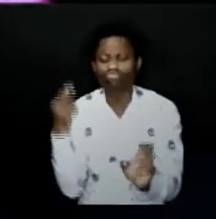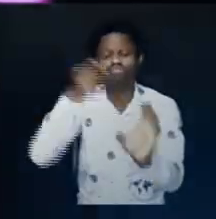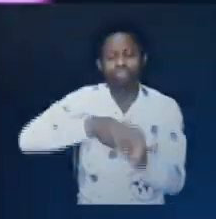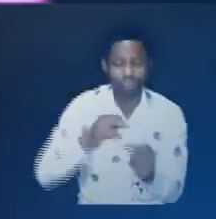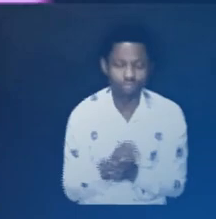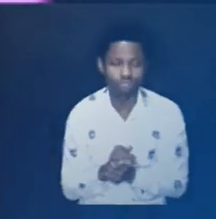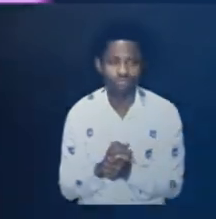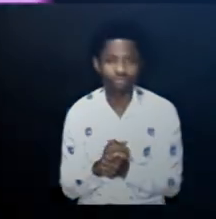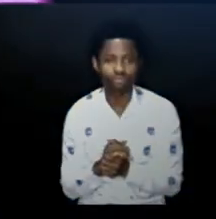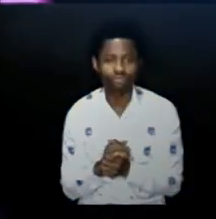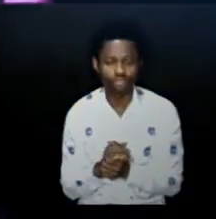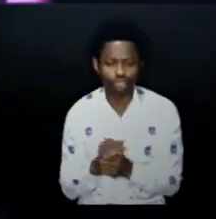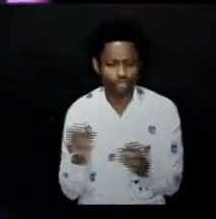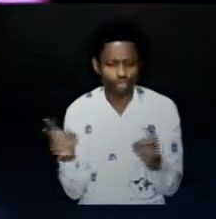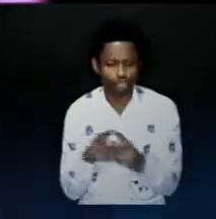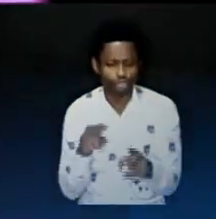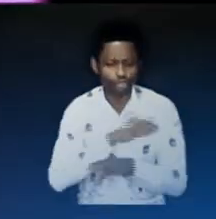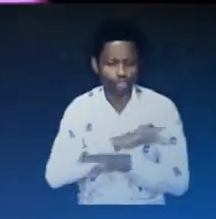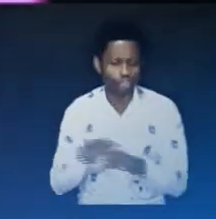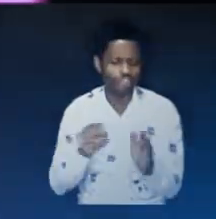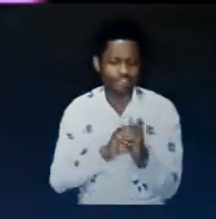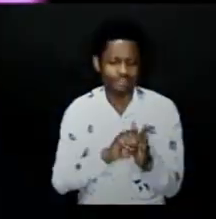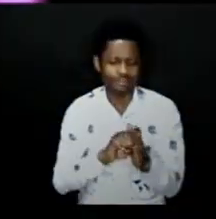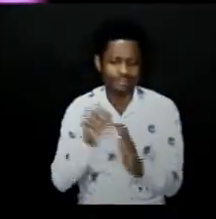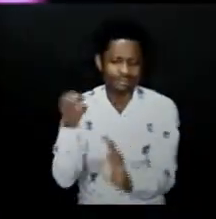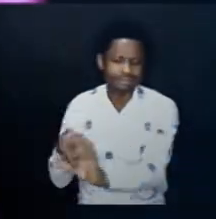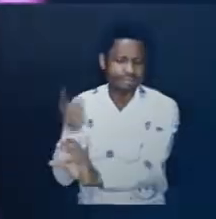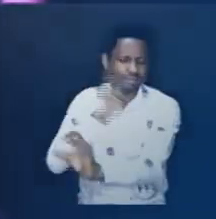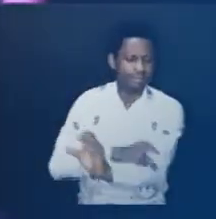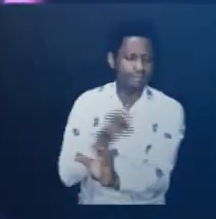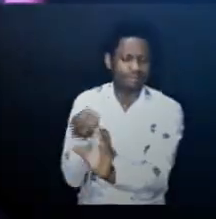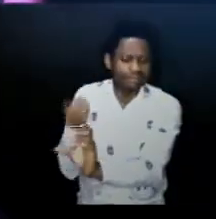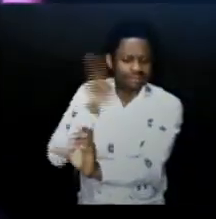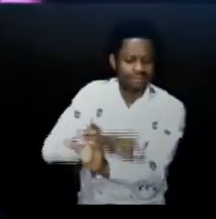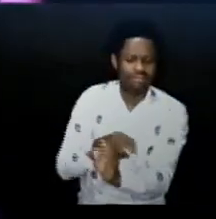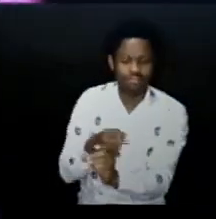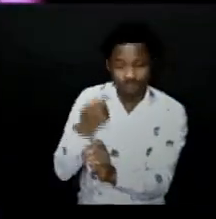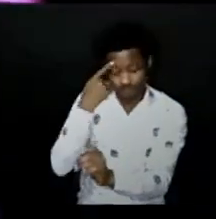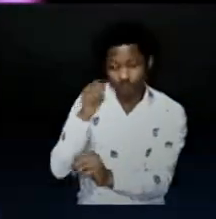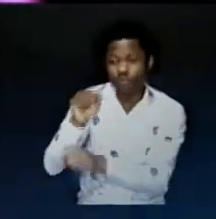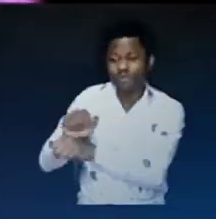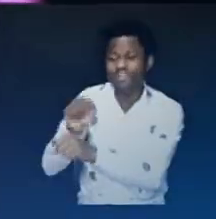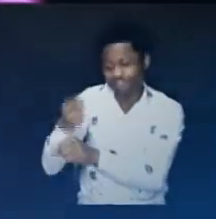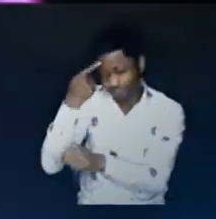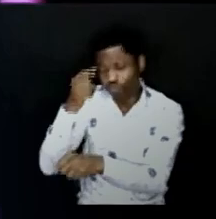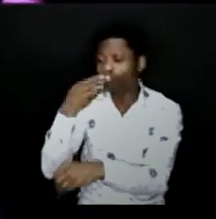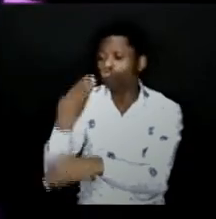We should not excuse ourselves from working for the good of our nation.